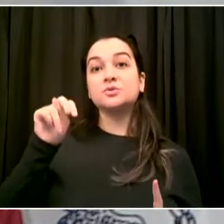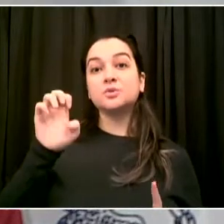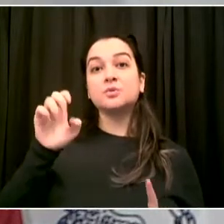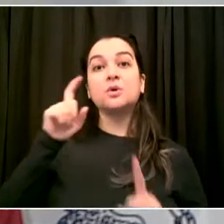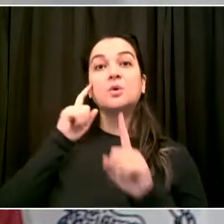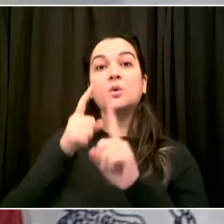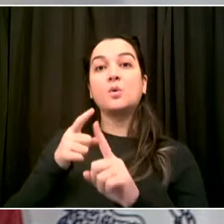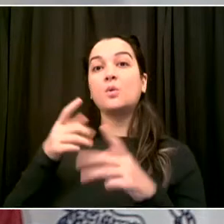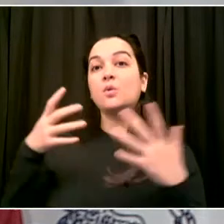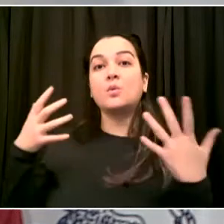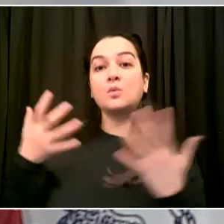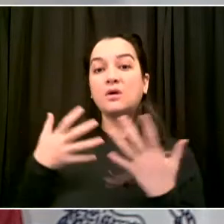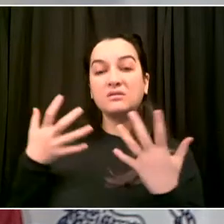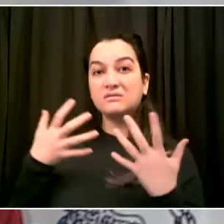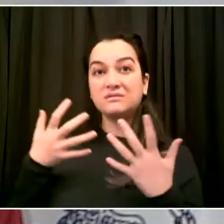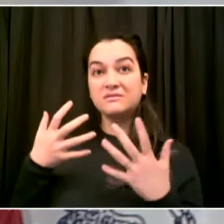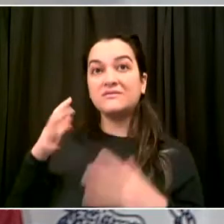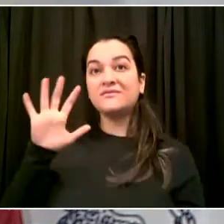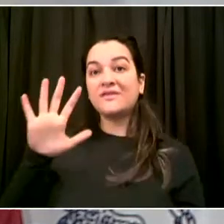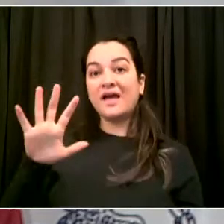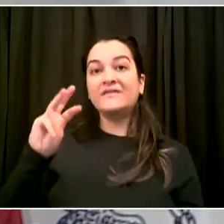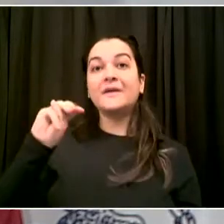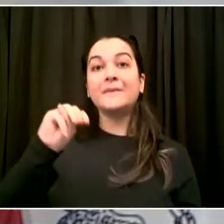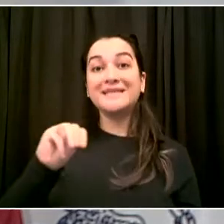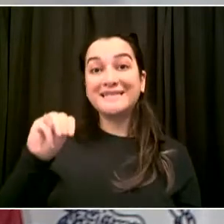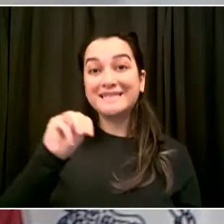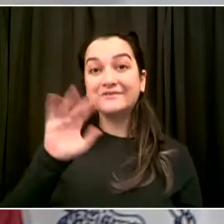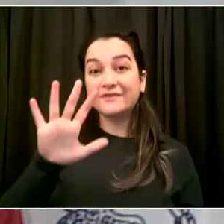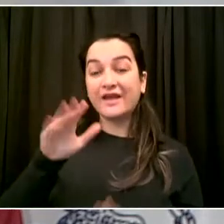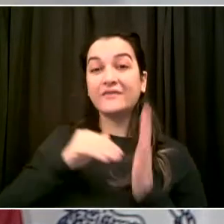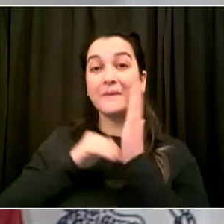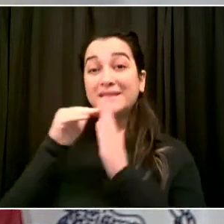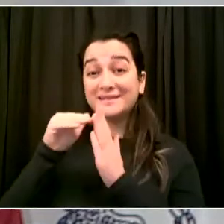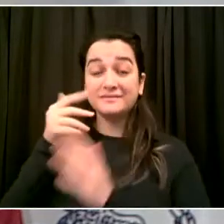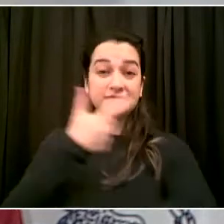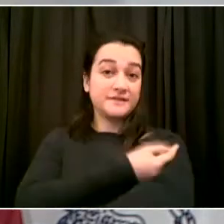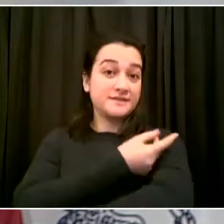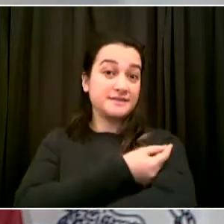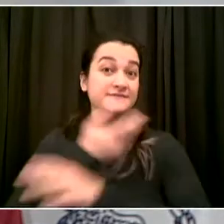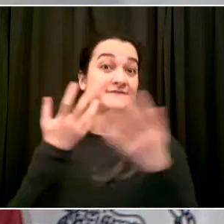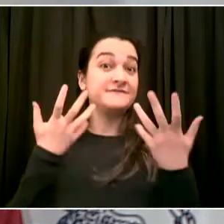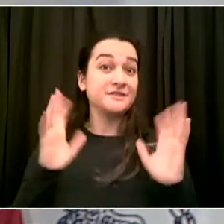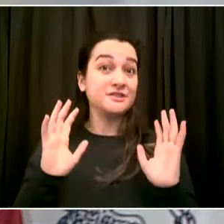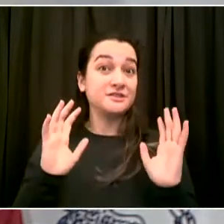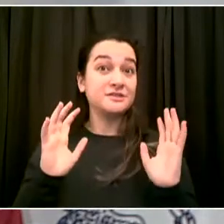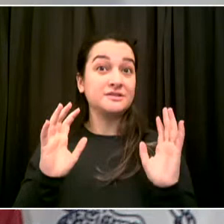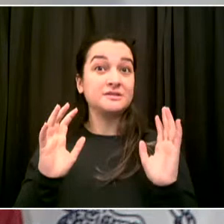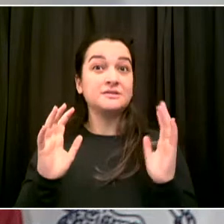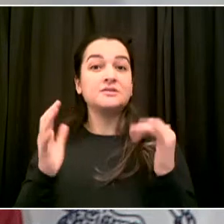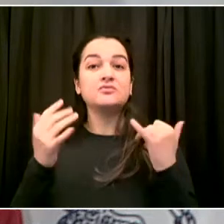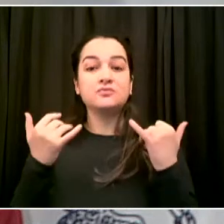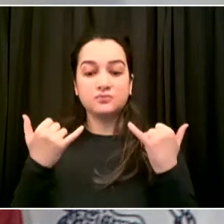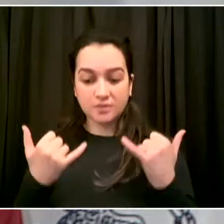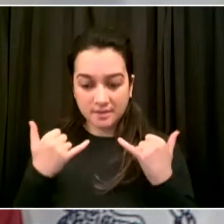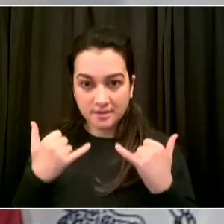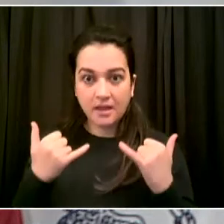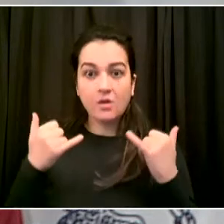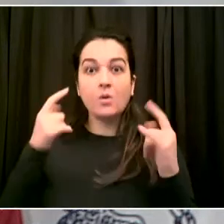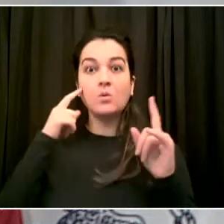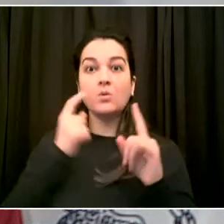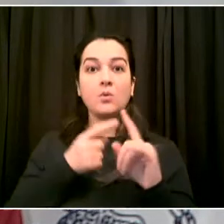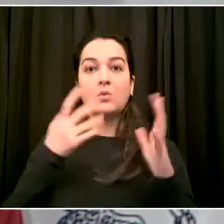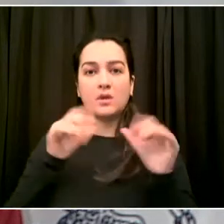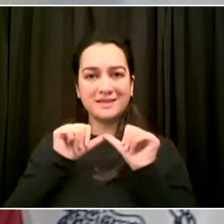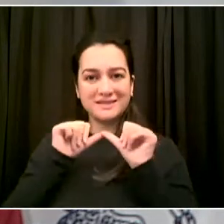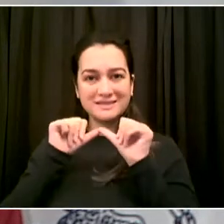changing guidance around masks. And it may be that we continue that guidance for quite a while, depending on what's going on. We're very concerned about the variants, for example.